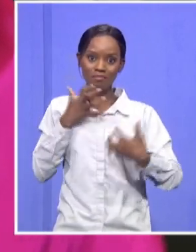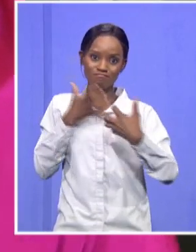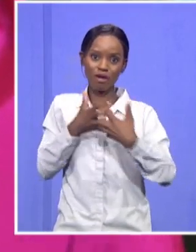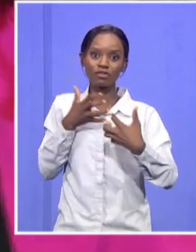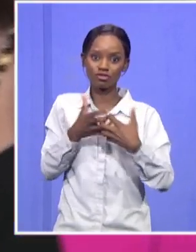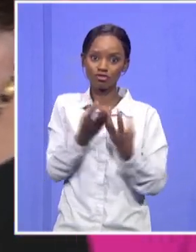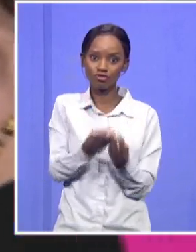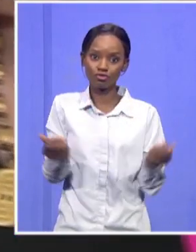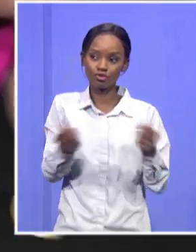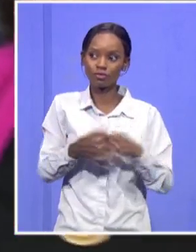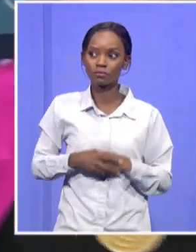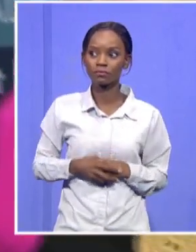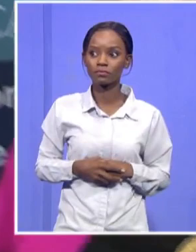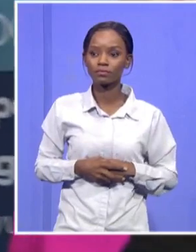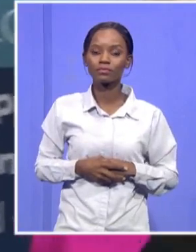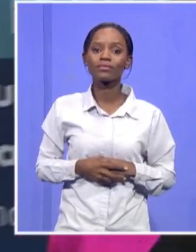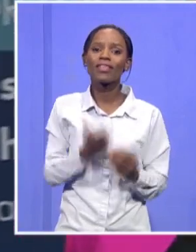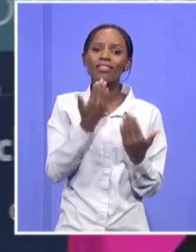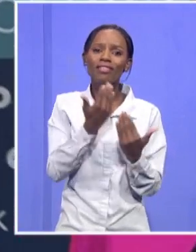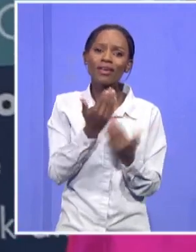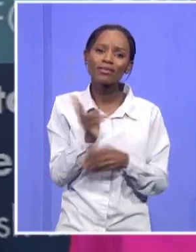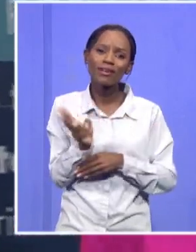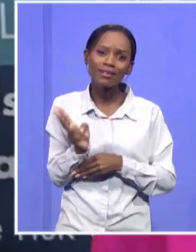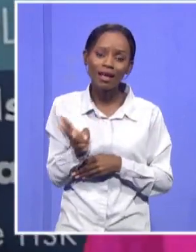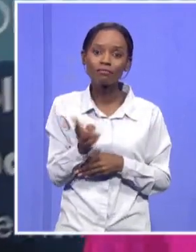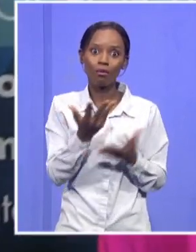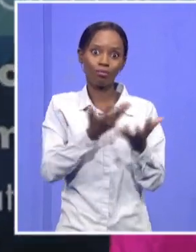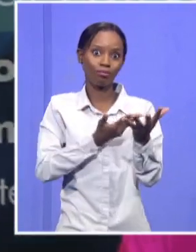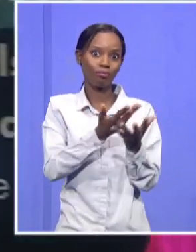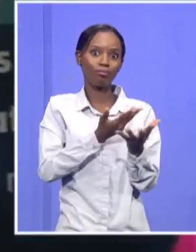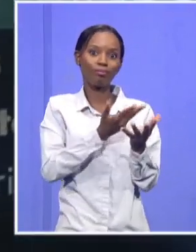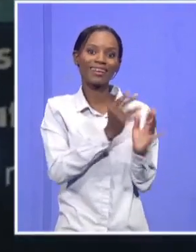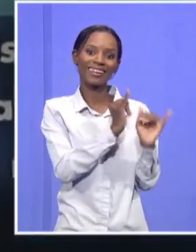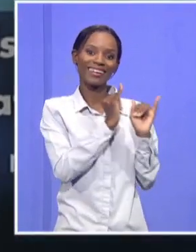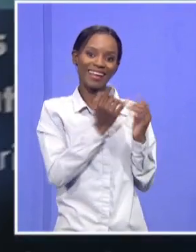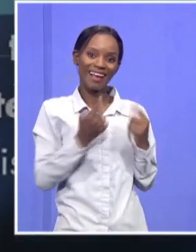once again for talking to us. And on that note, we take it back to Johannesburg. Naledi?